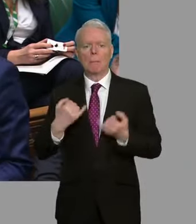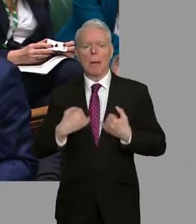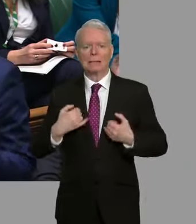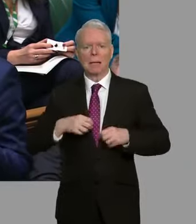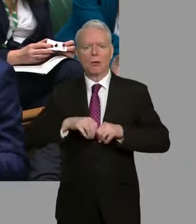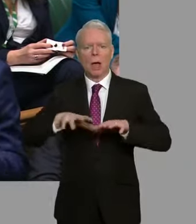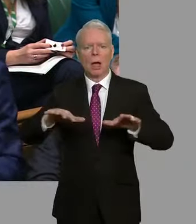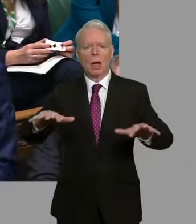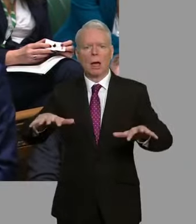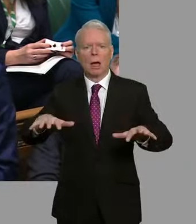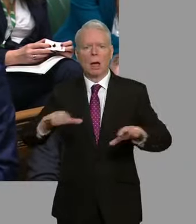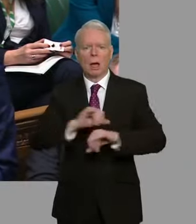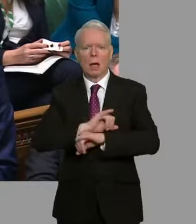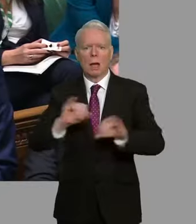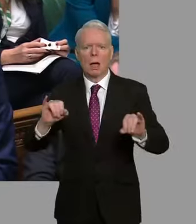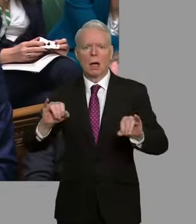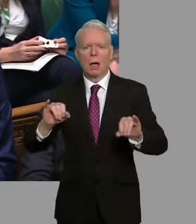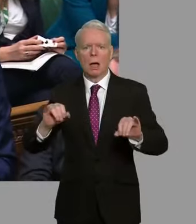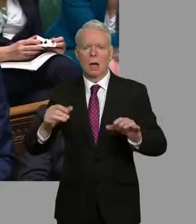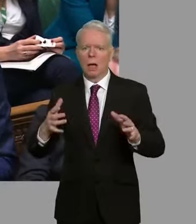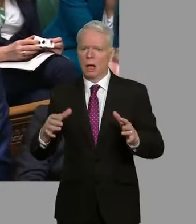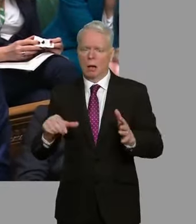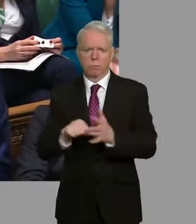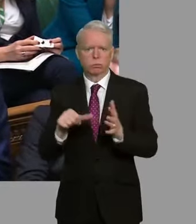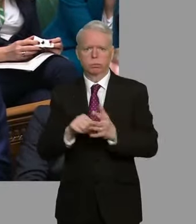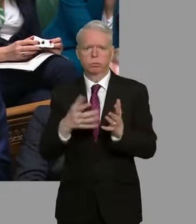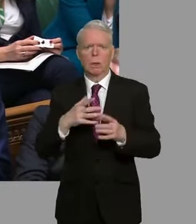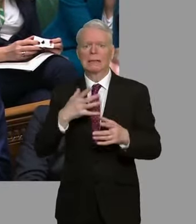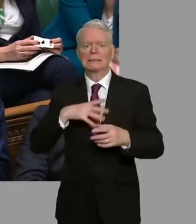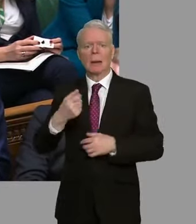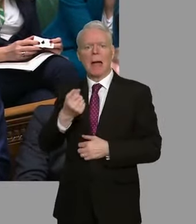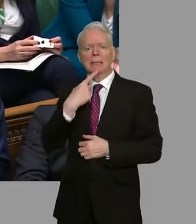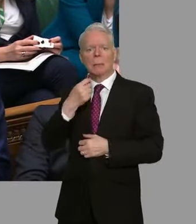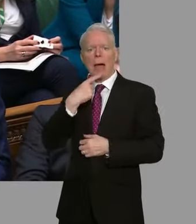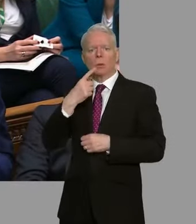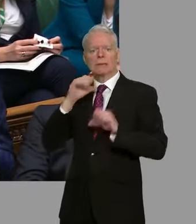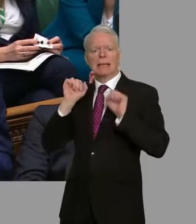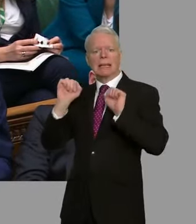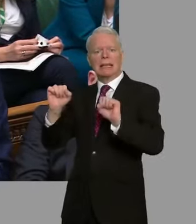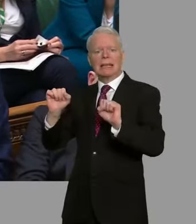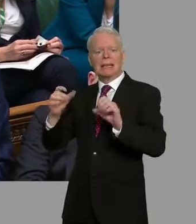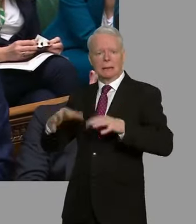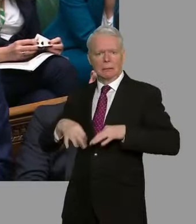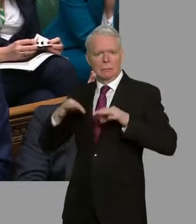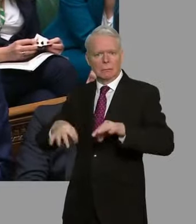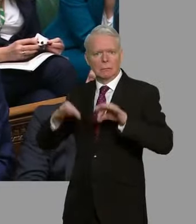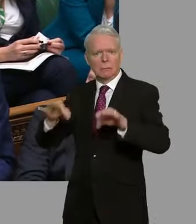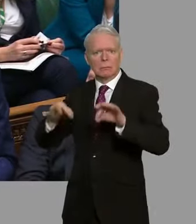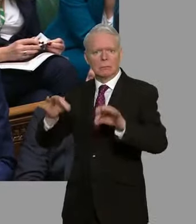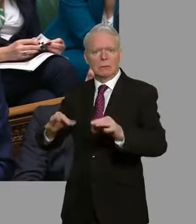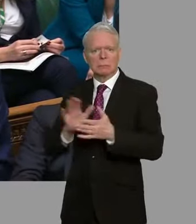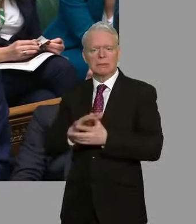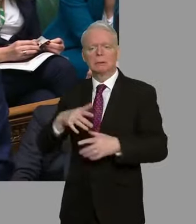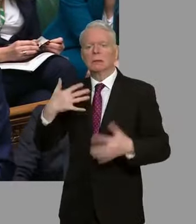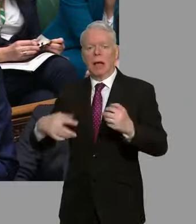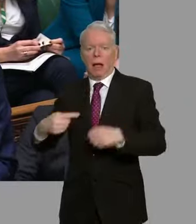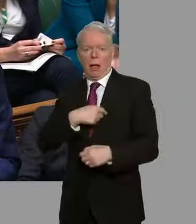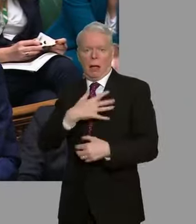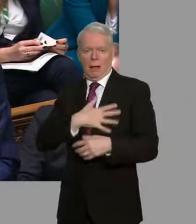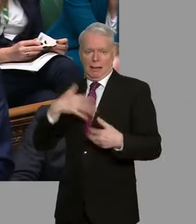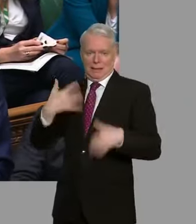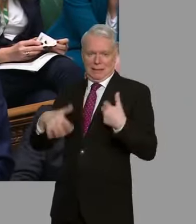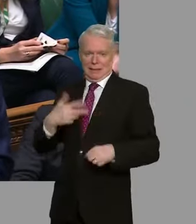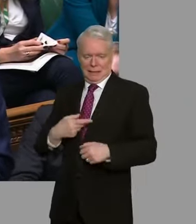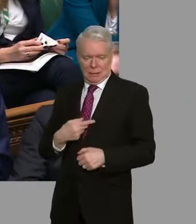Mr. Putin, we know that these superbugs do not respect national borders, and it is only a matter of time until we start to detect them